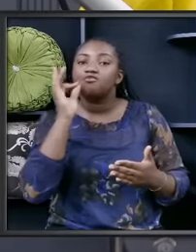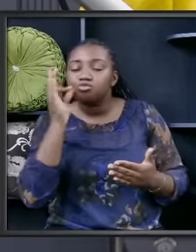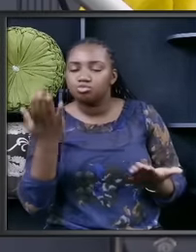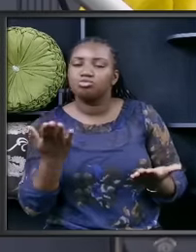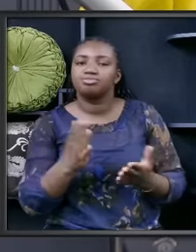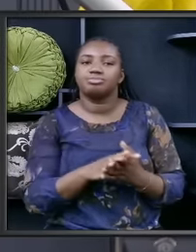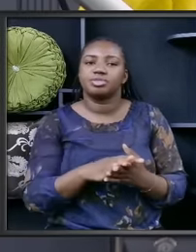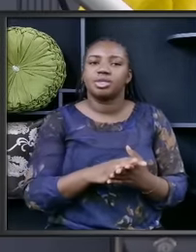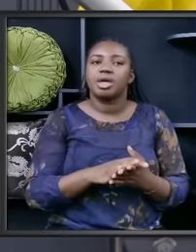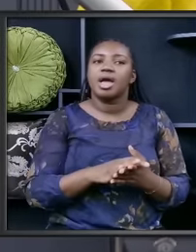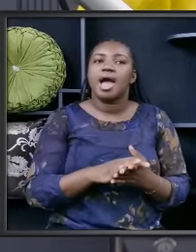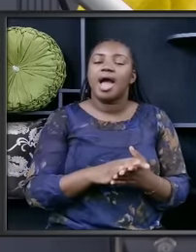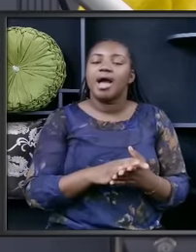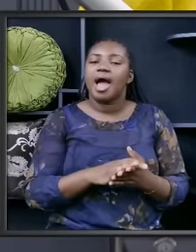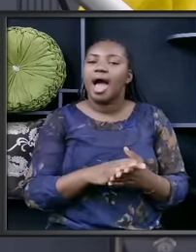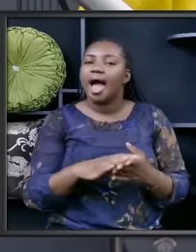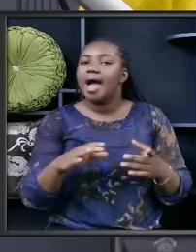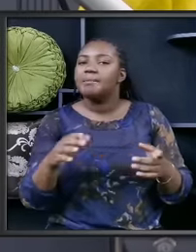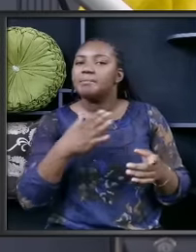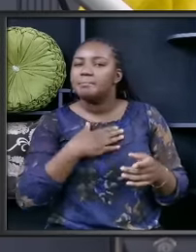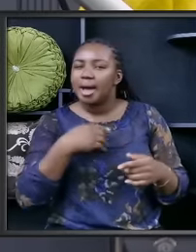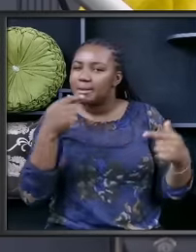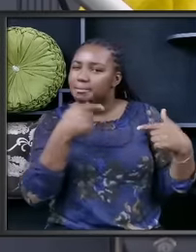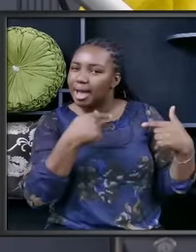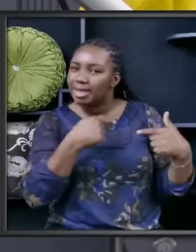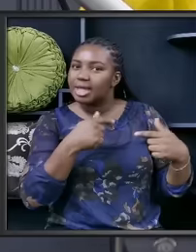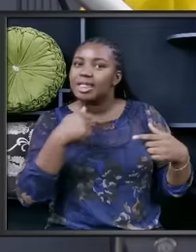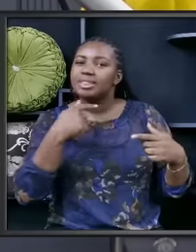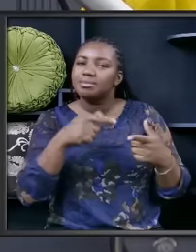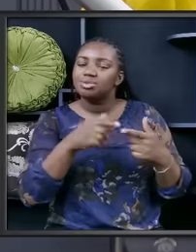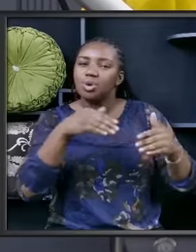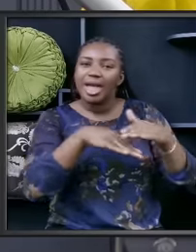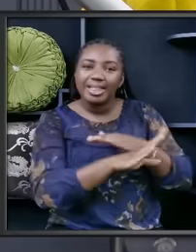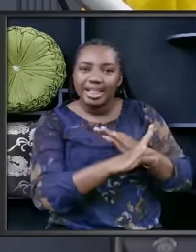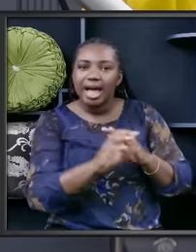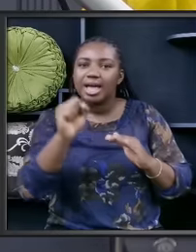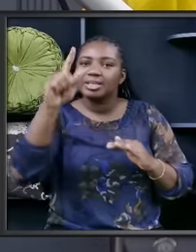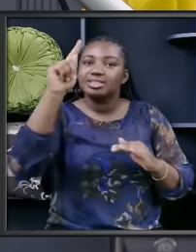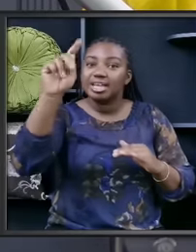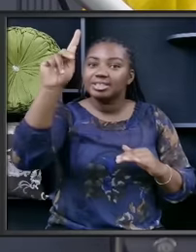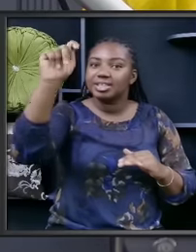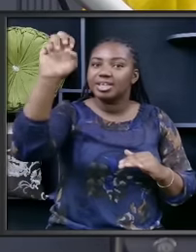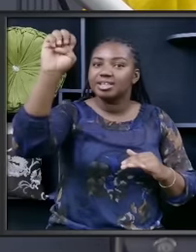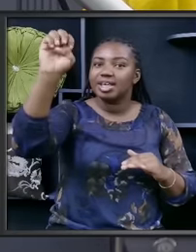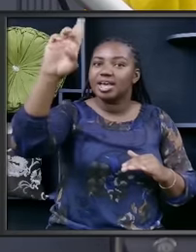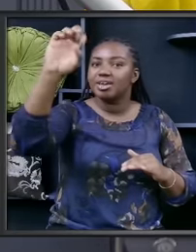watermelon, concord for her. Now my mind tell me, say, make I enter St. Teresa. St. Teresa's Catholic Church for Abakaliki, now be the headquarters of Catholic